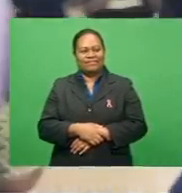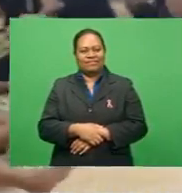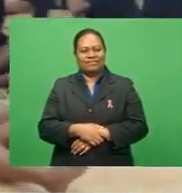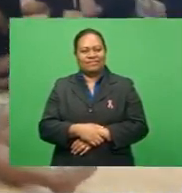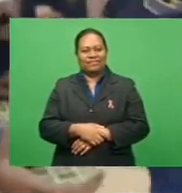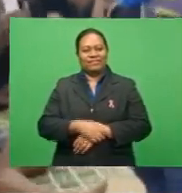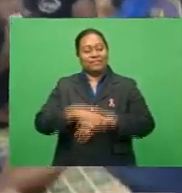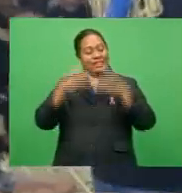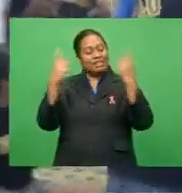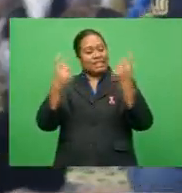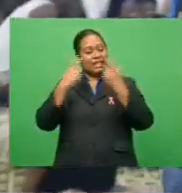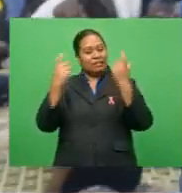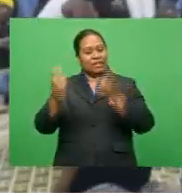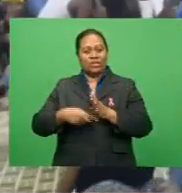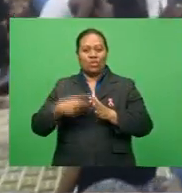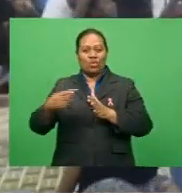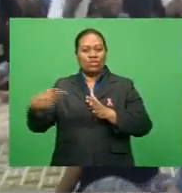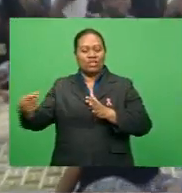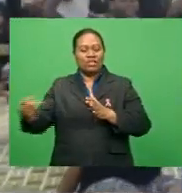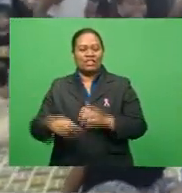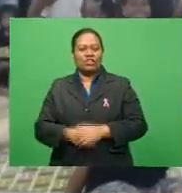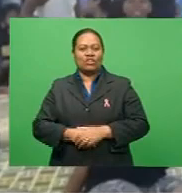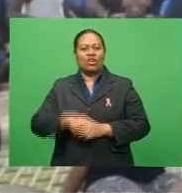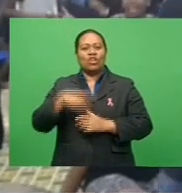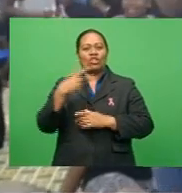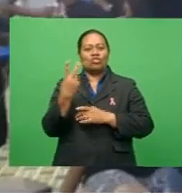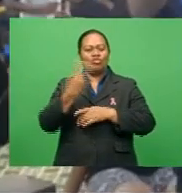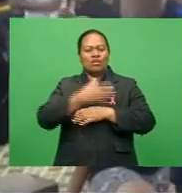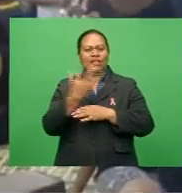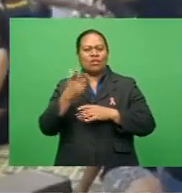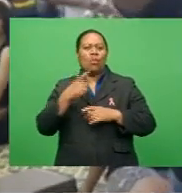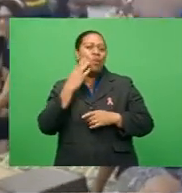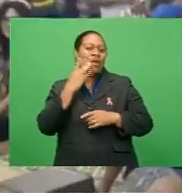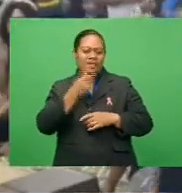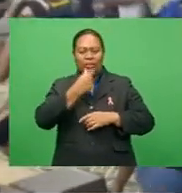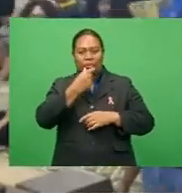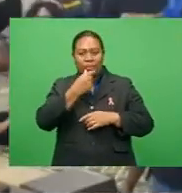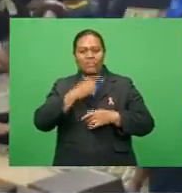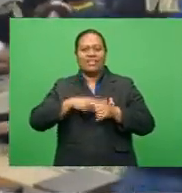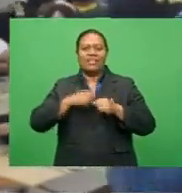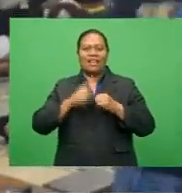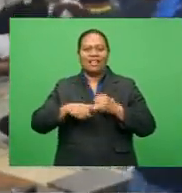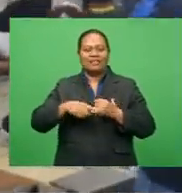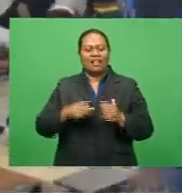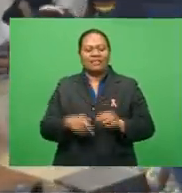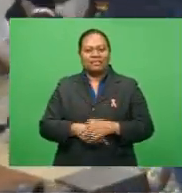The celebrations continued into the night after the final whistle.